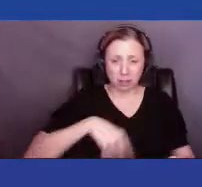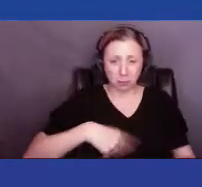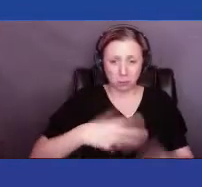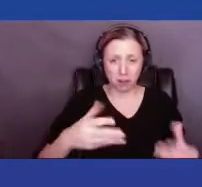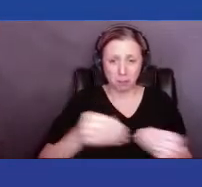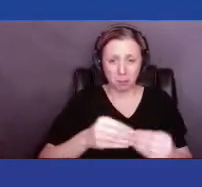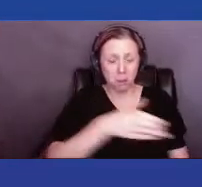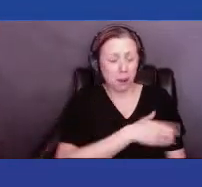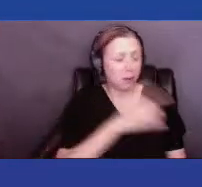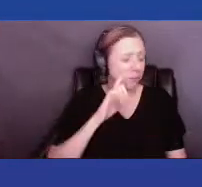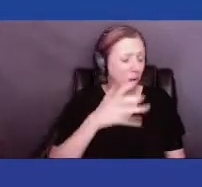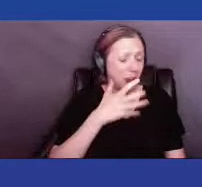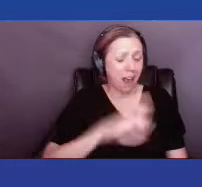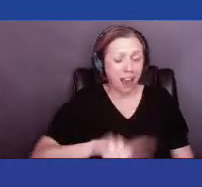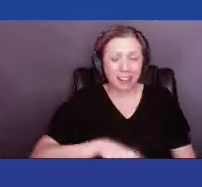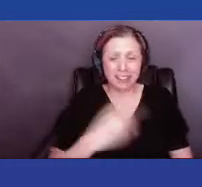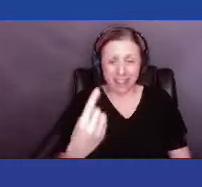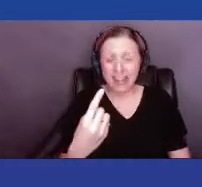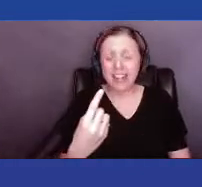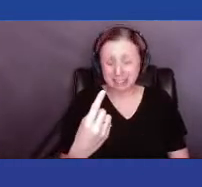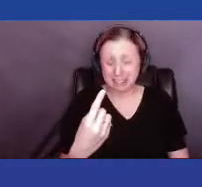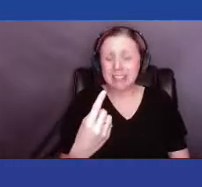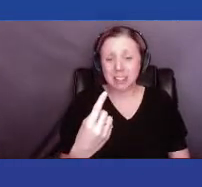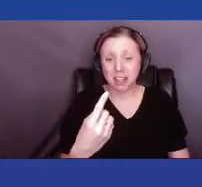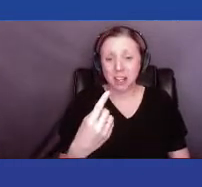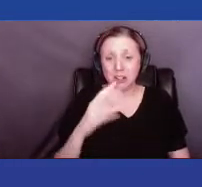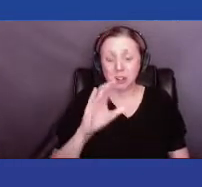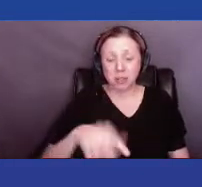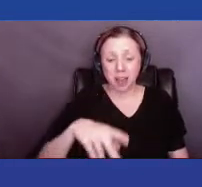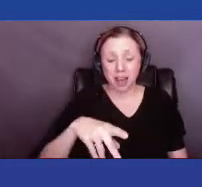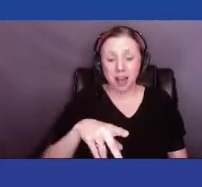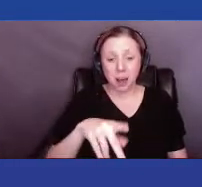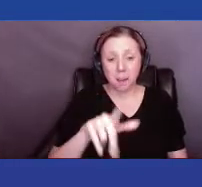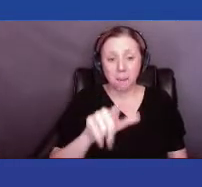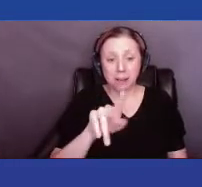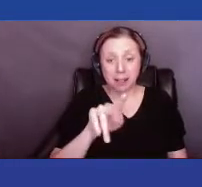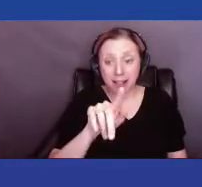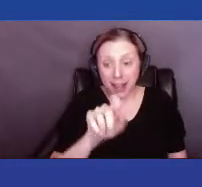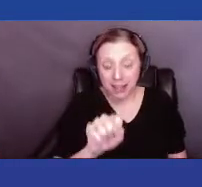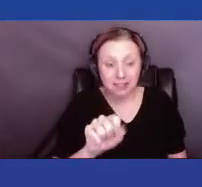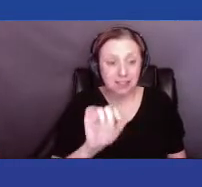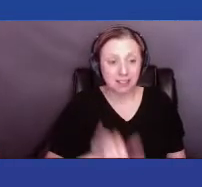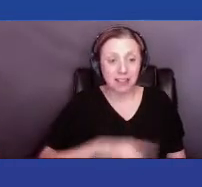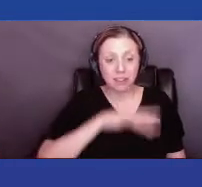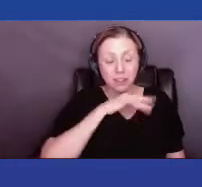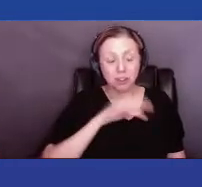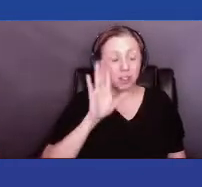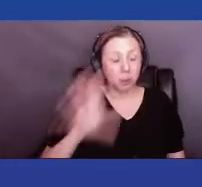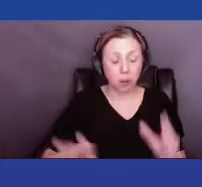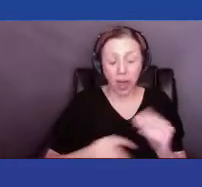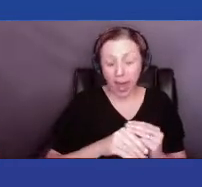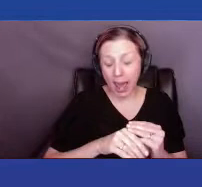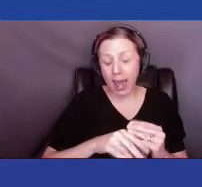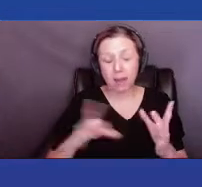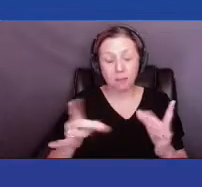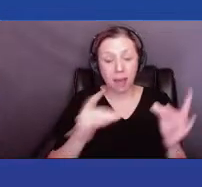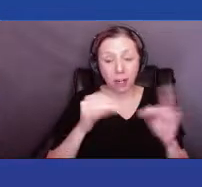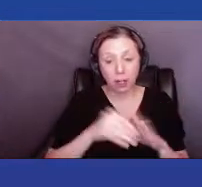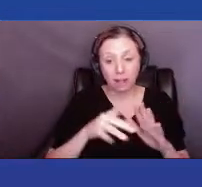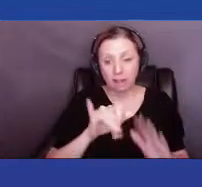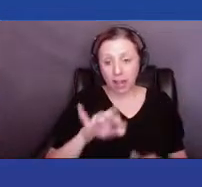extremely hot days. And those plants are extremely dirty energy that adds particulate matter to the air, is